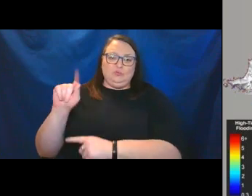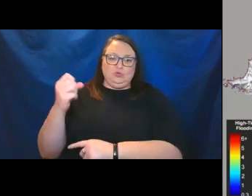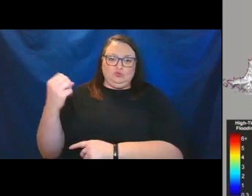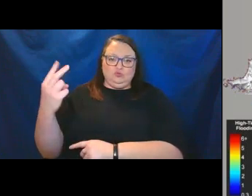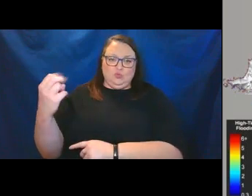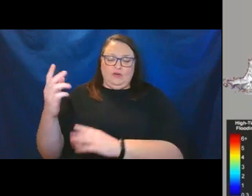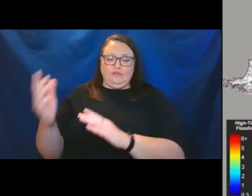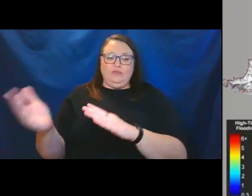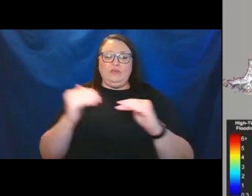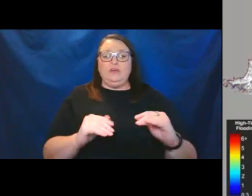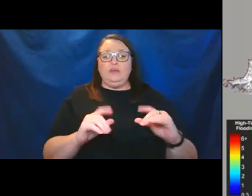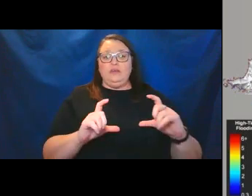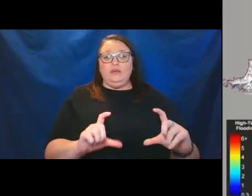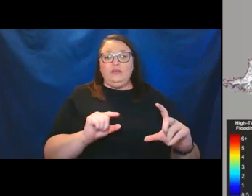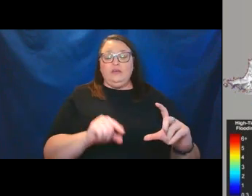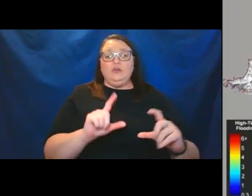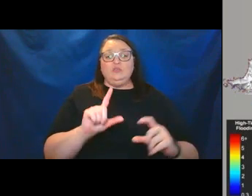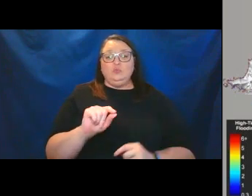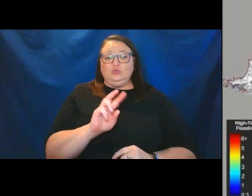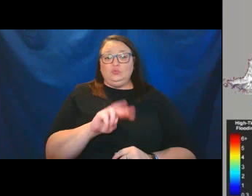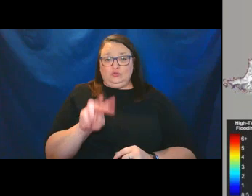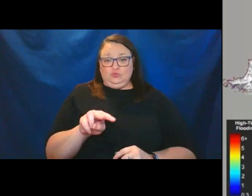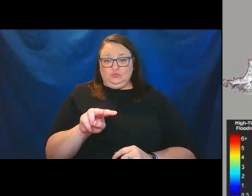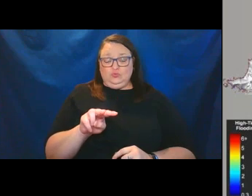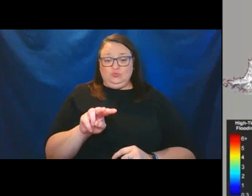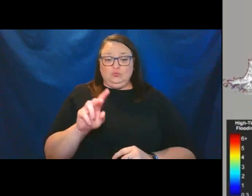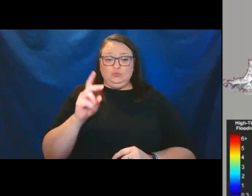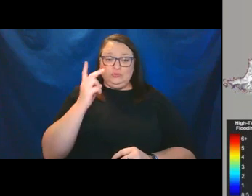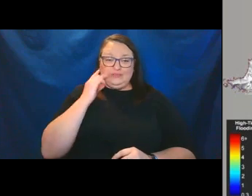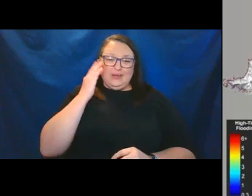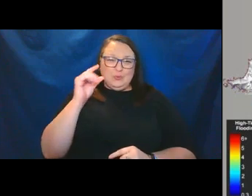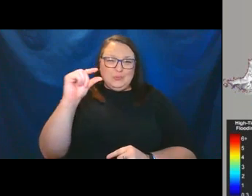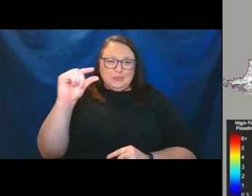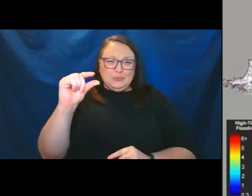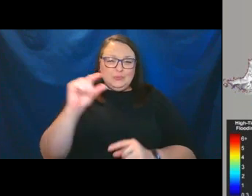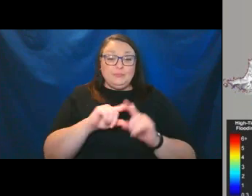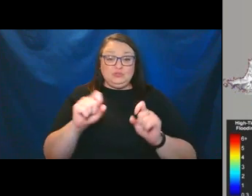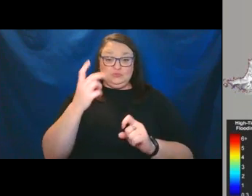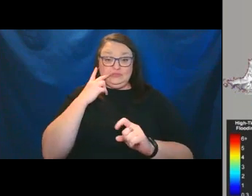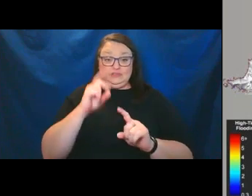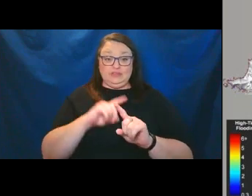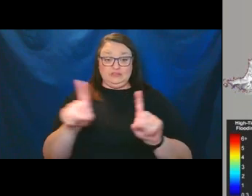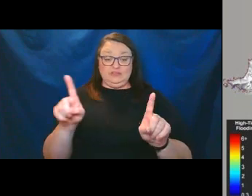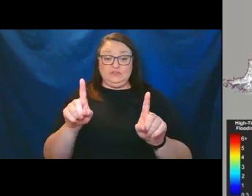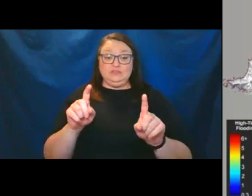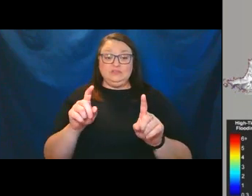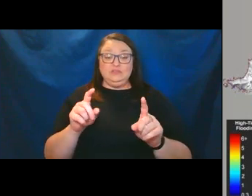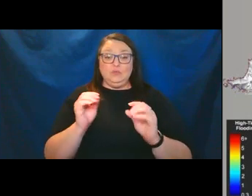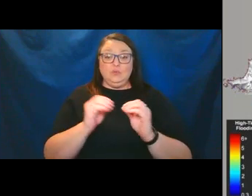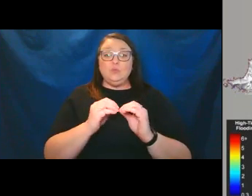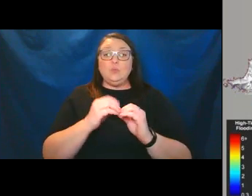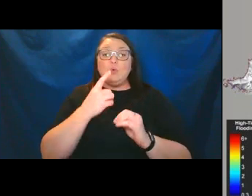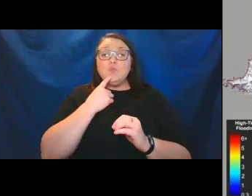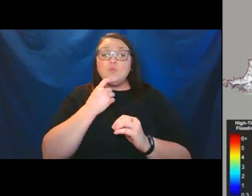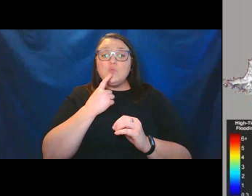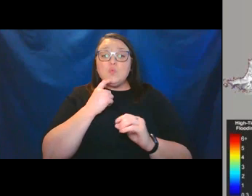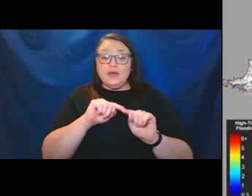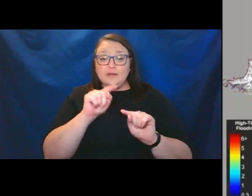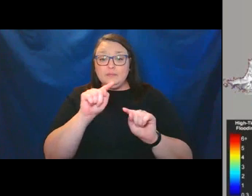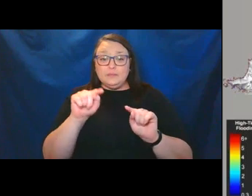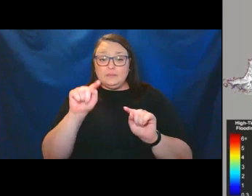from 2022. So you can see, I know it's kind of small, but you can see the difference in terms of the more red, meaning more sea level